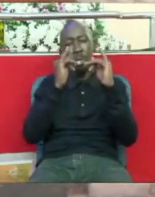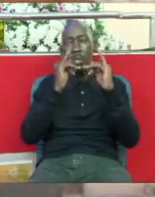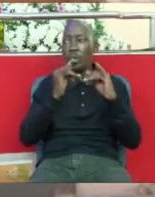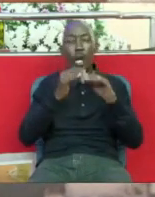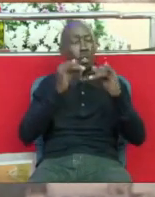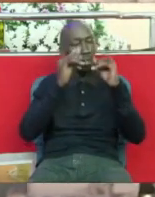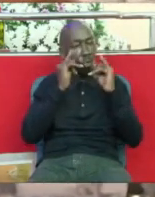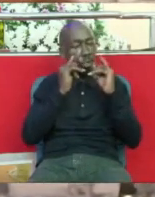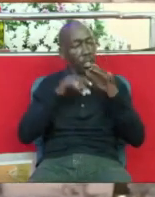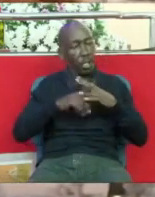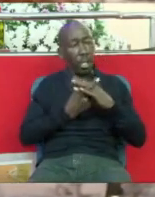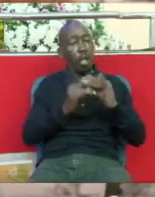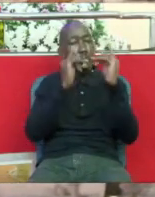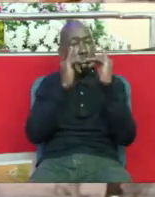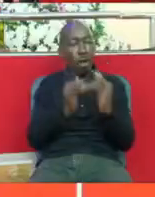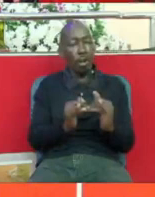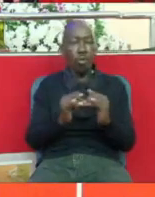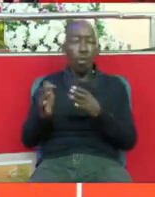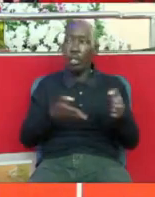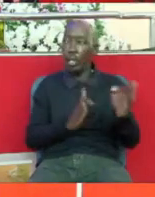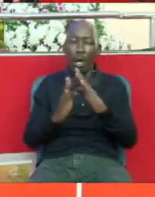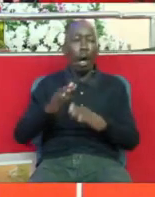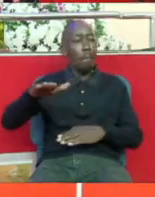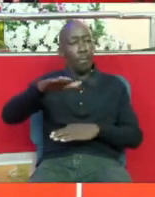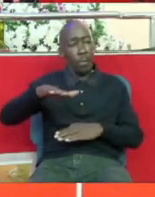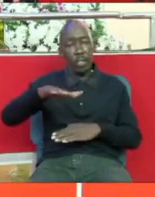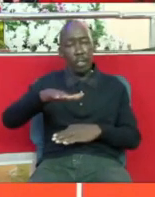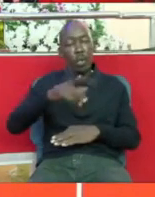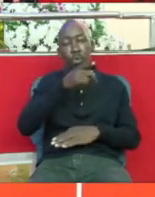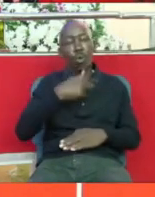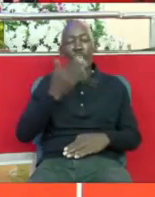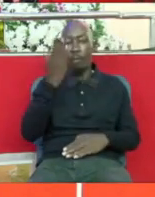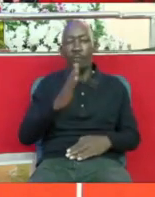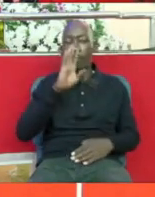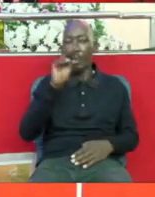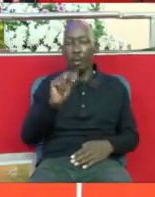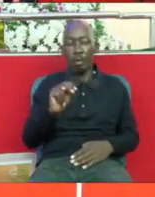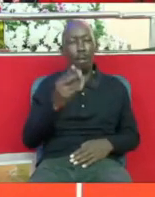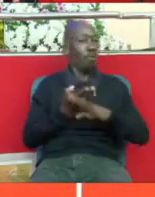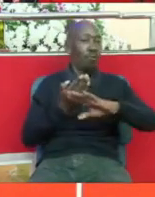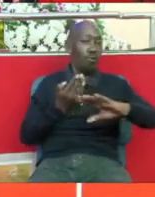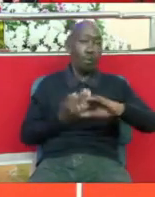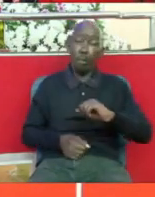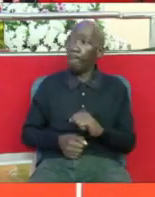journey. Basi alikuwa anawaambia mlikuwa mnaenda safari mpya. A place you have never been before. Mahali